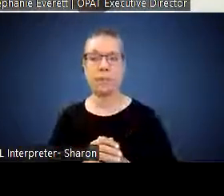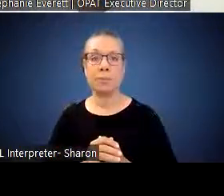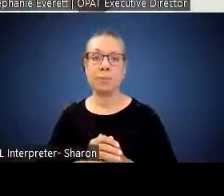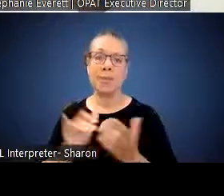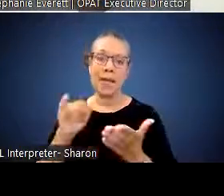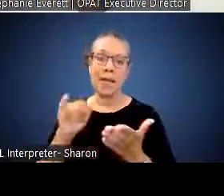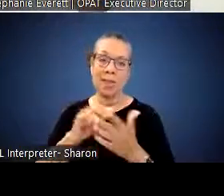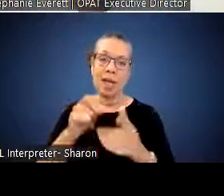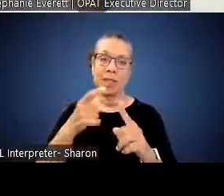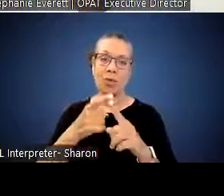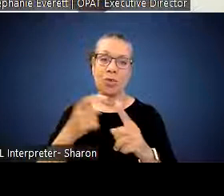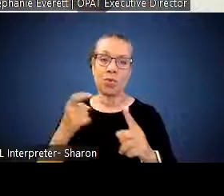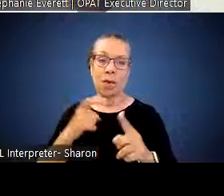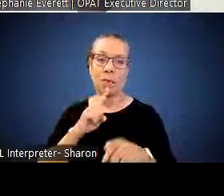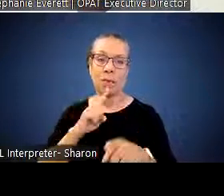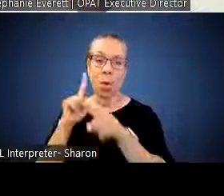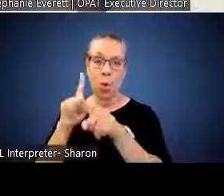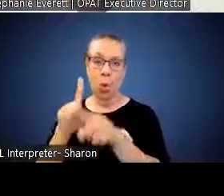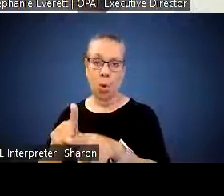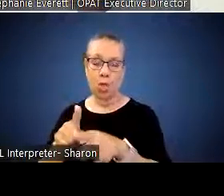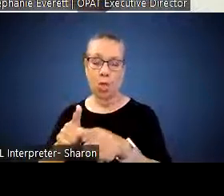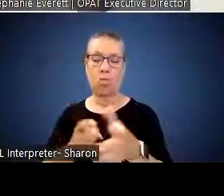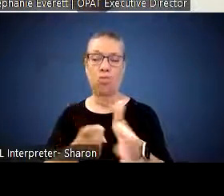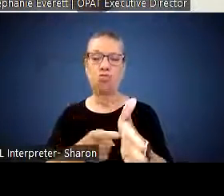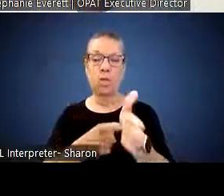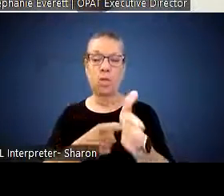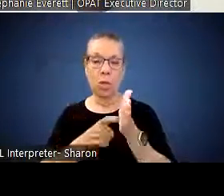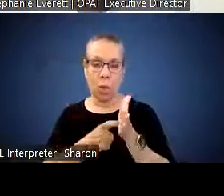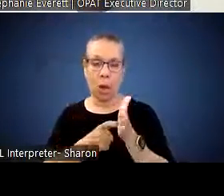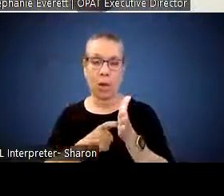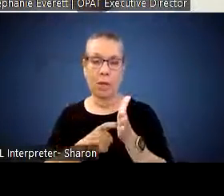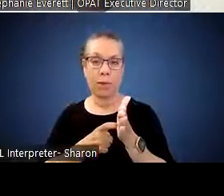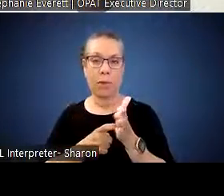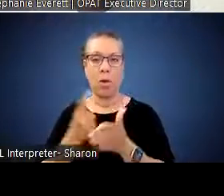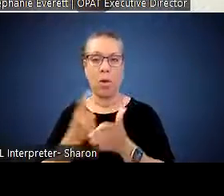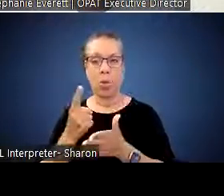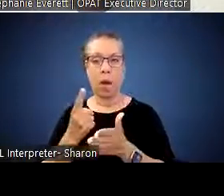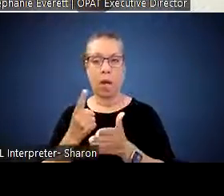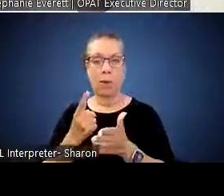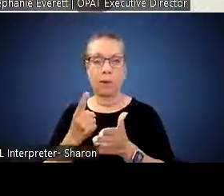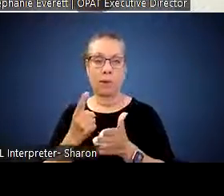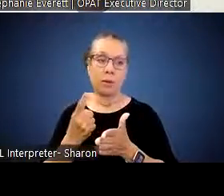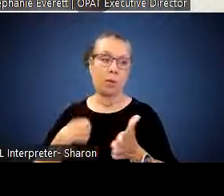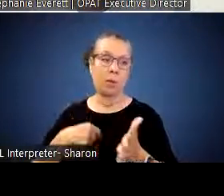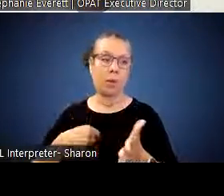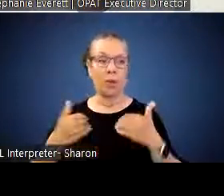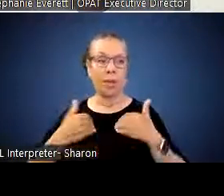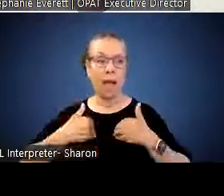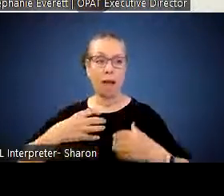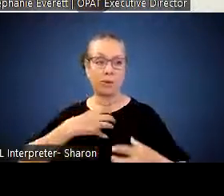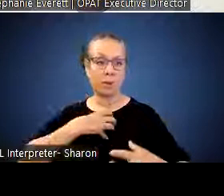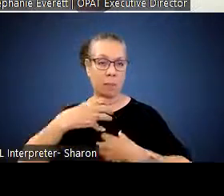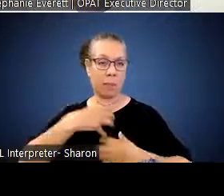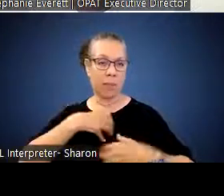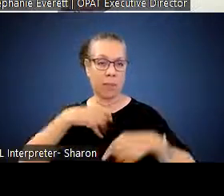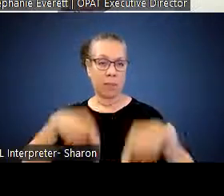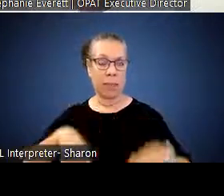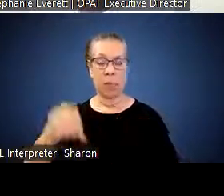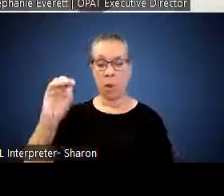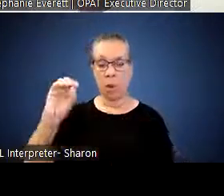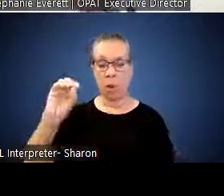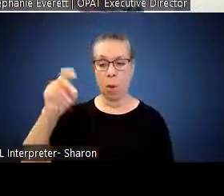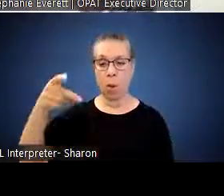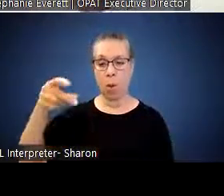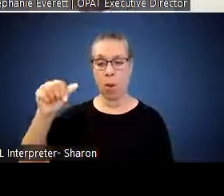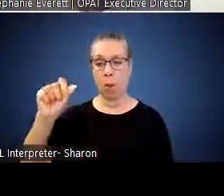the ordinance. The ordinance did call for one of the directions of when we do get complaints here at OPAT to see if we can